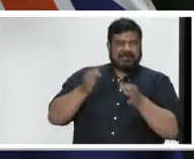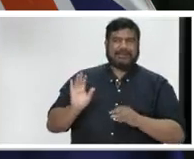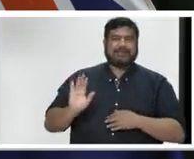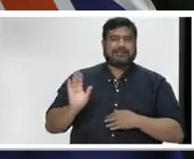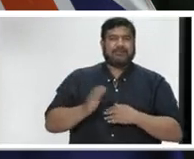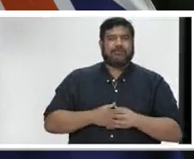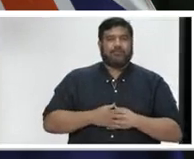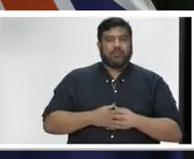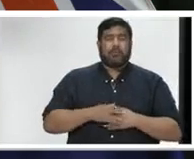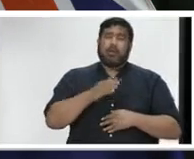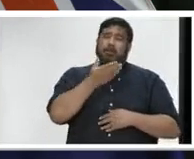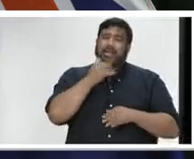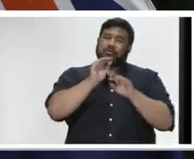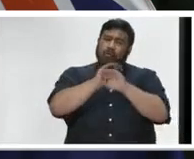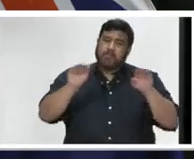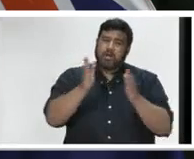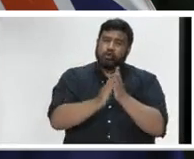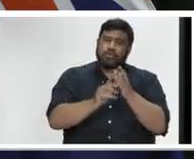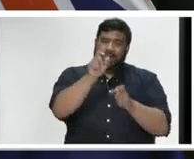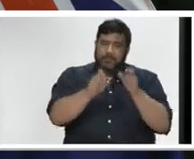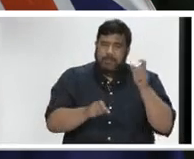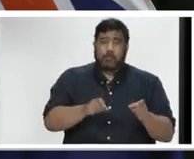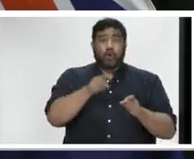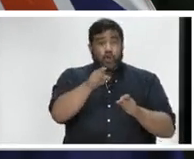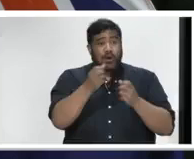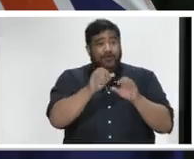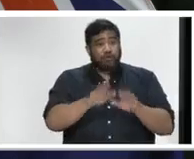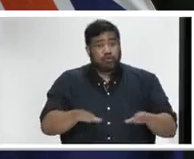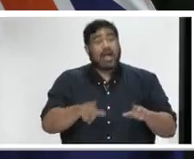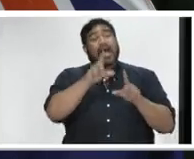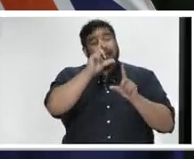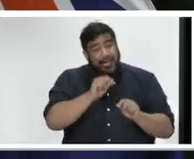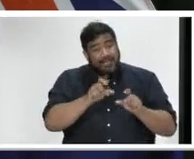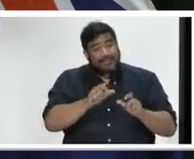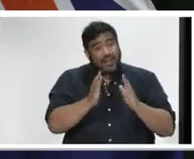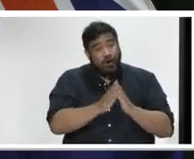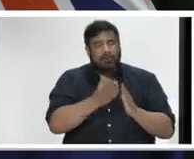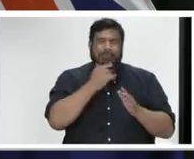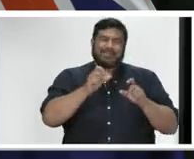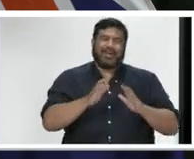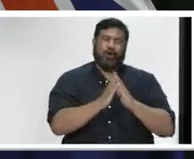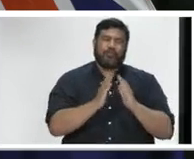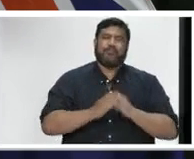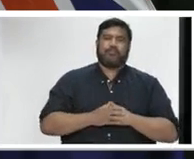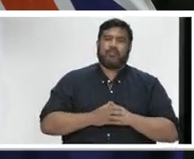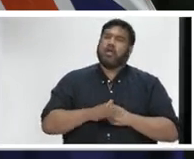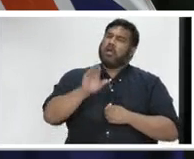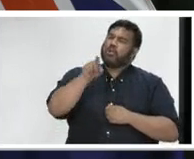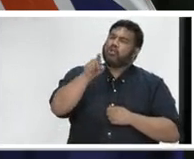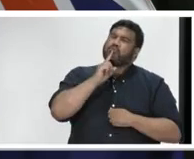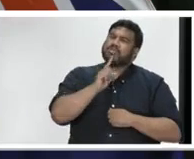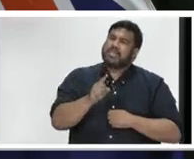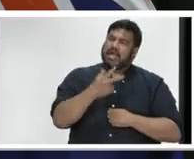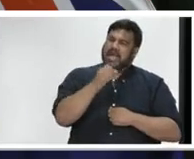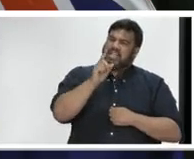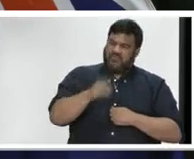home, please do keep your kids at home. What is also, you said that 80,000 packs have been sent out in English, 10,000 in